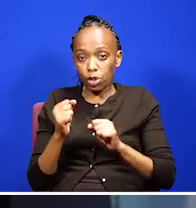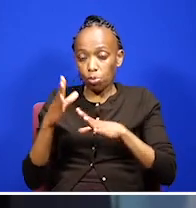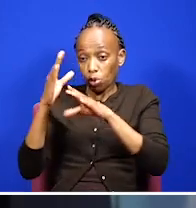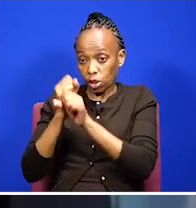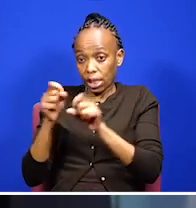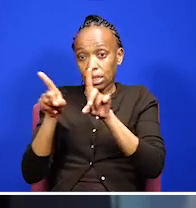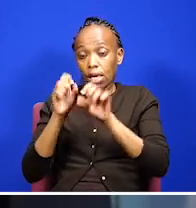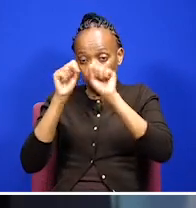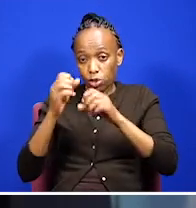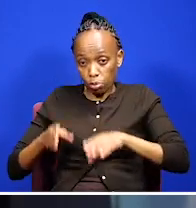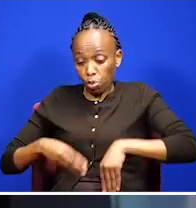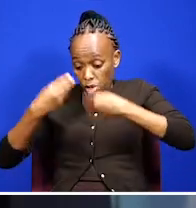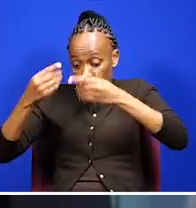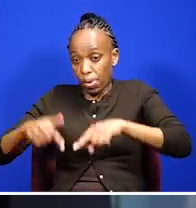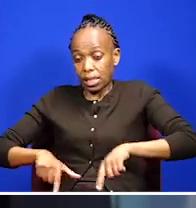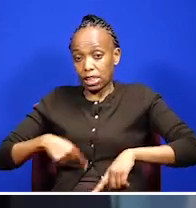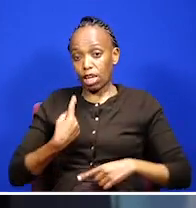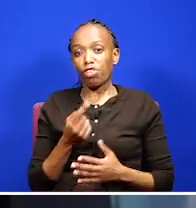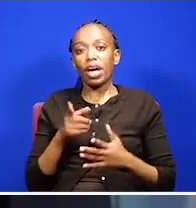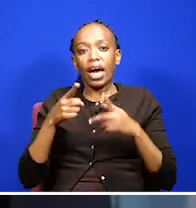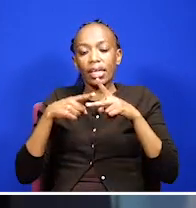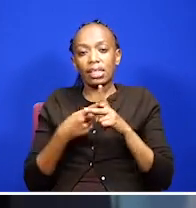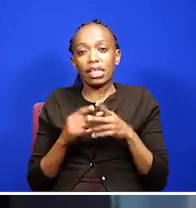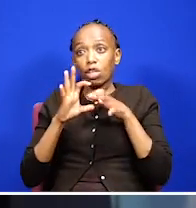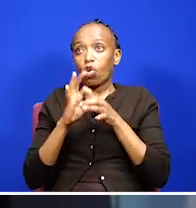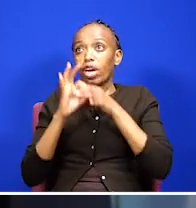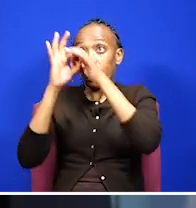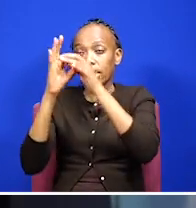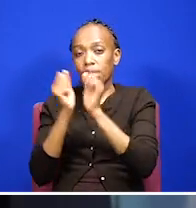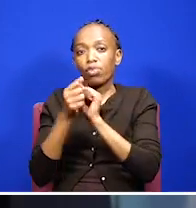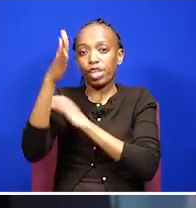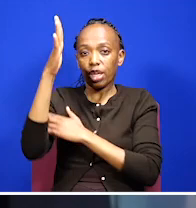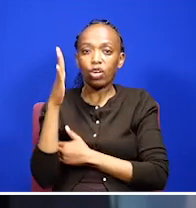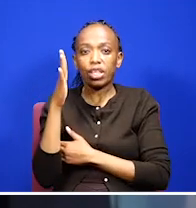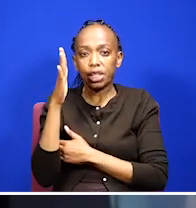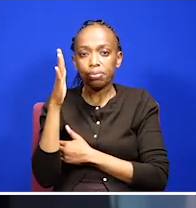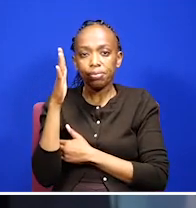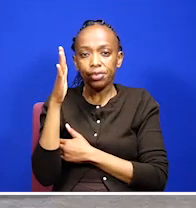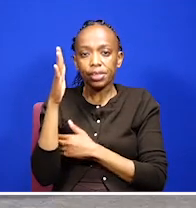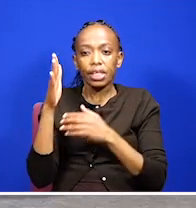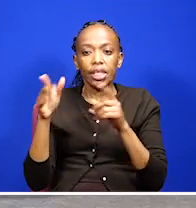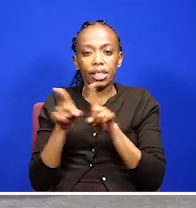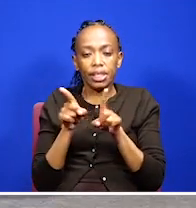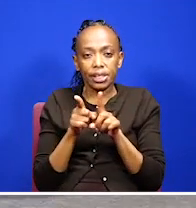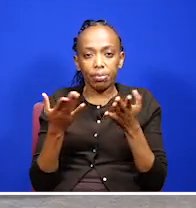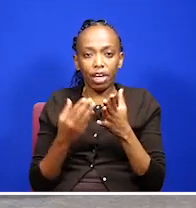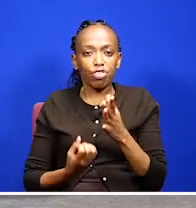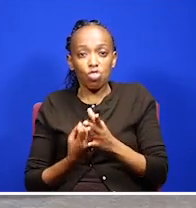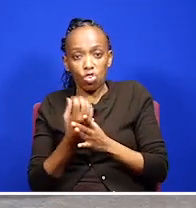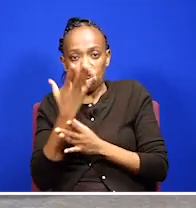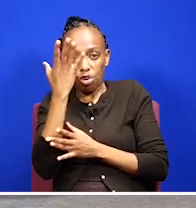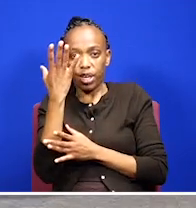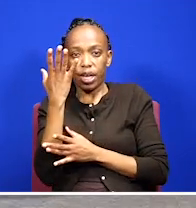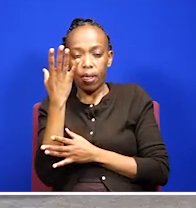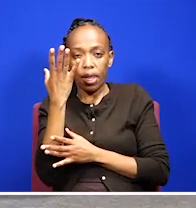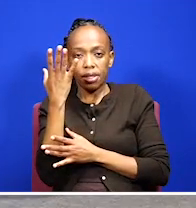can entrust myself to. Wow. So I just began connecting Amen. With him Amen. And it has just grown. Amen.